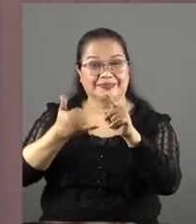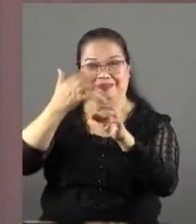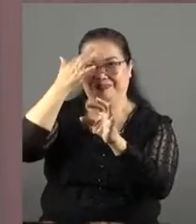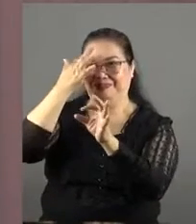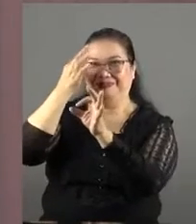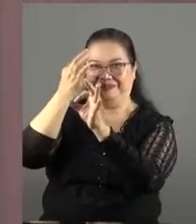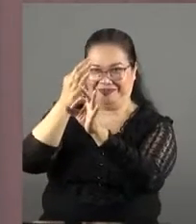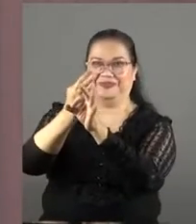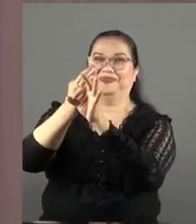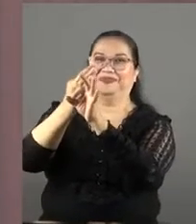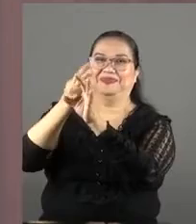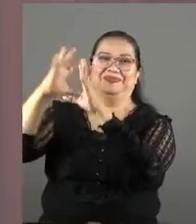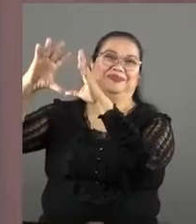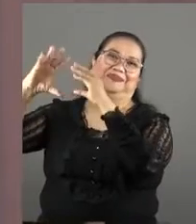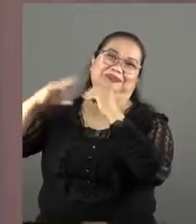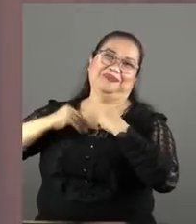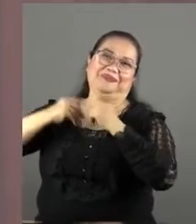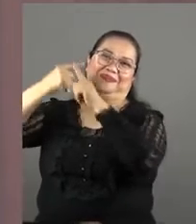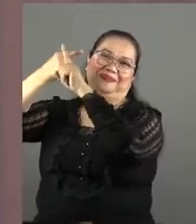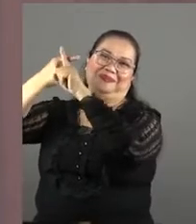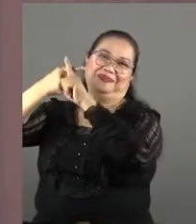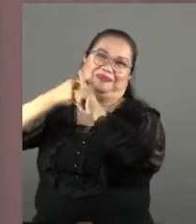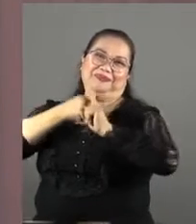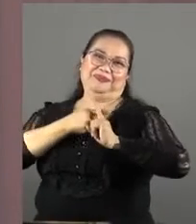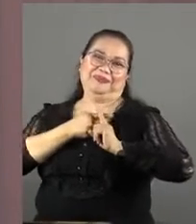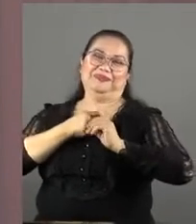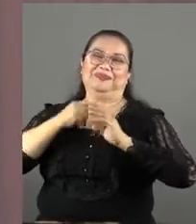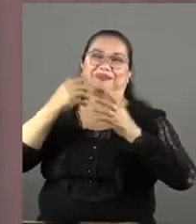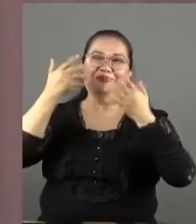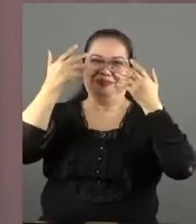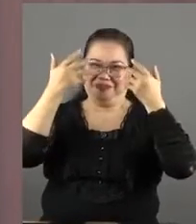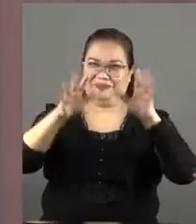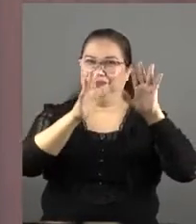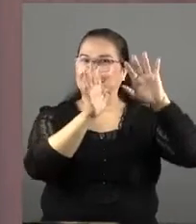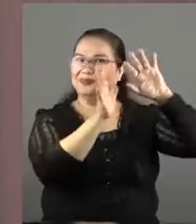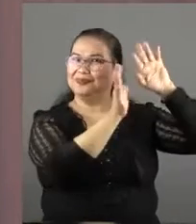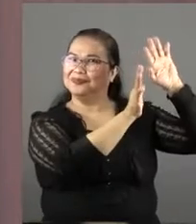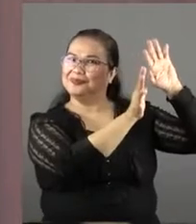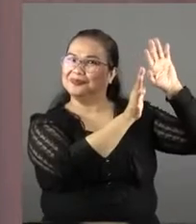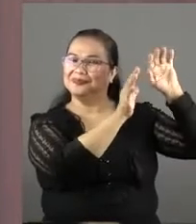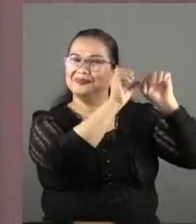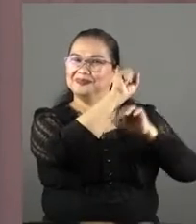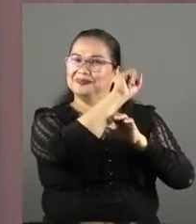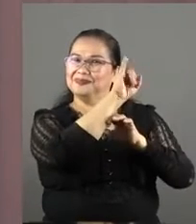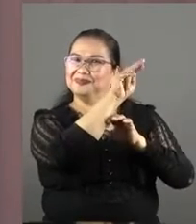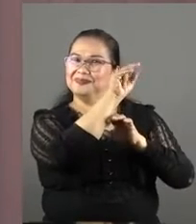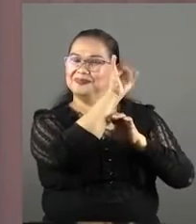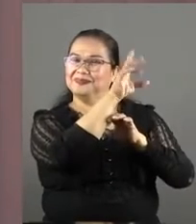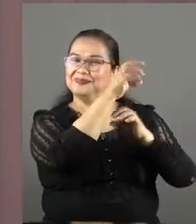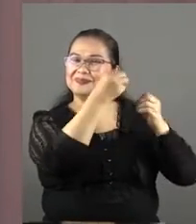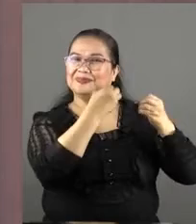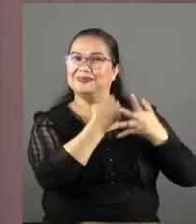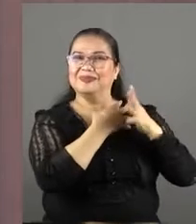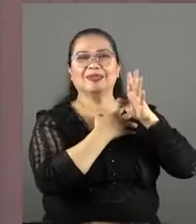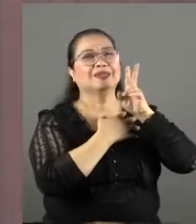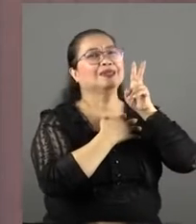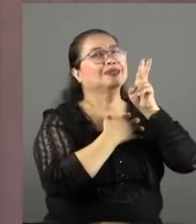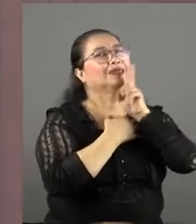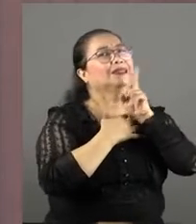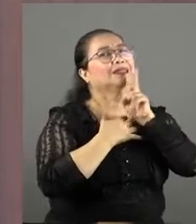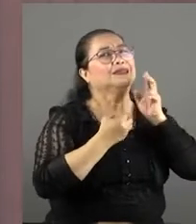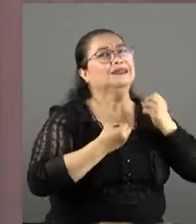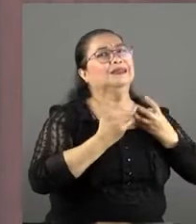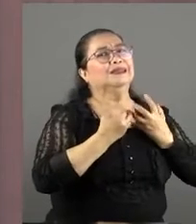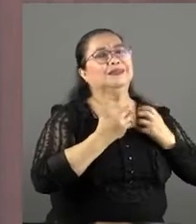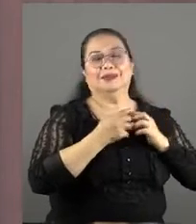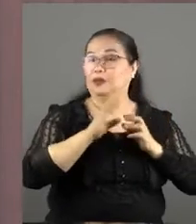in Christ, you're no longer under the old covenant, which rightly provoked terror in your heart.